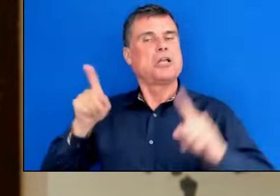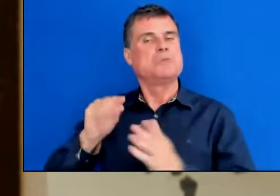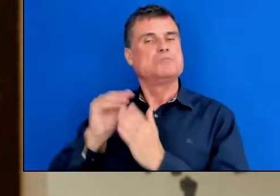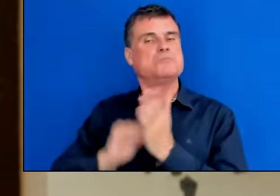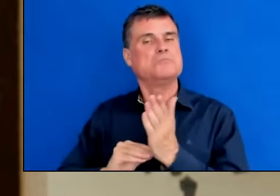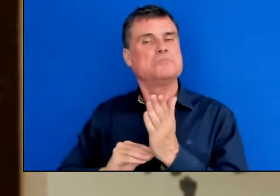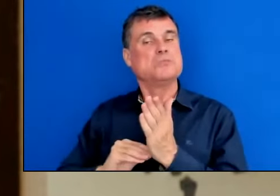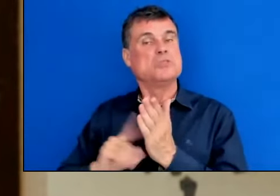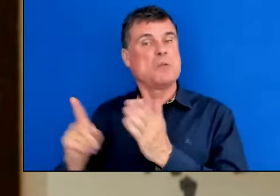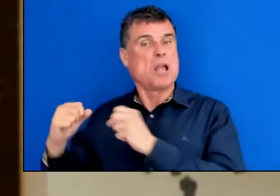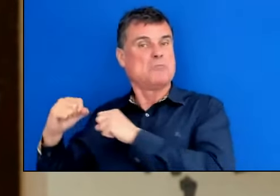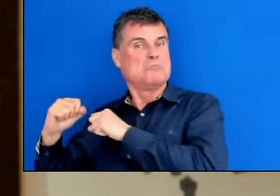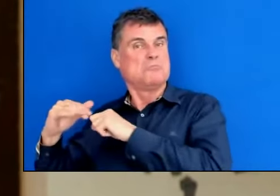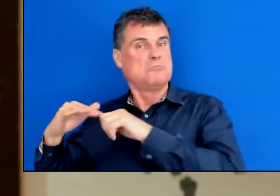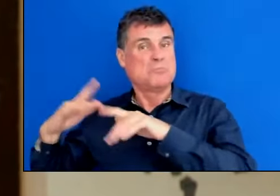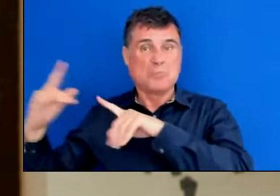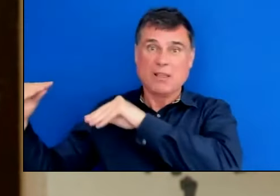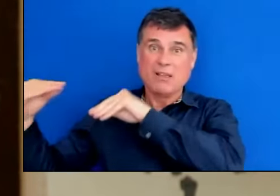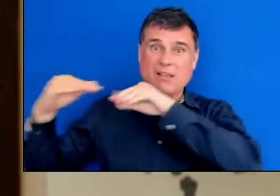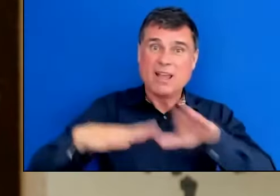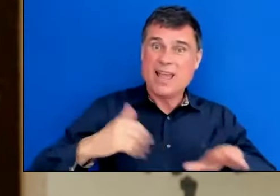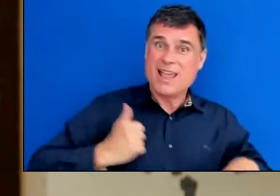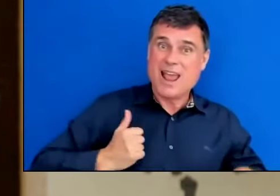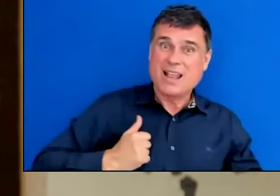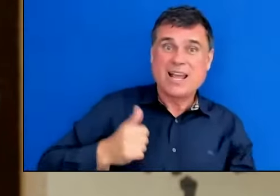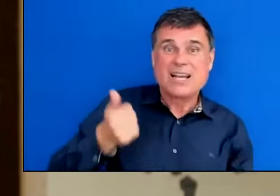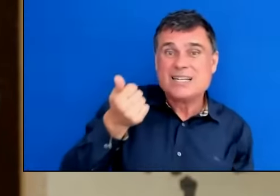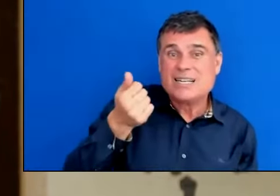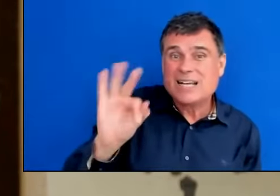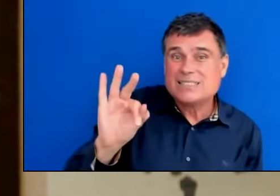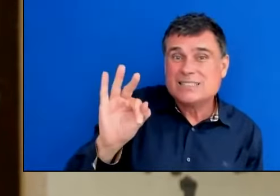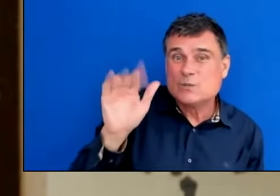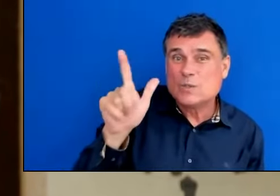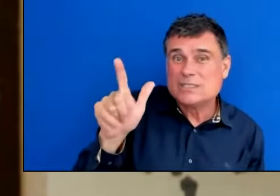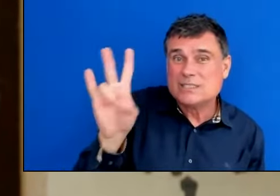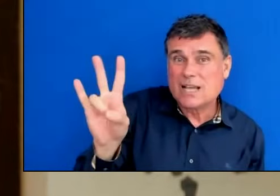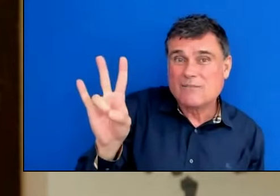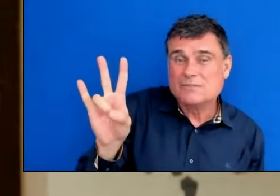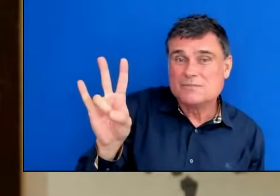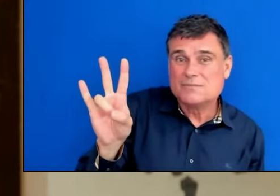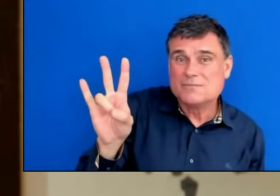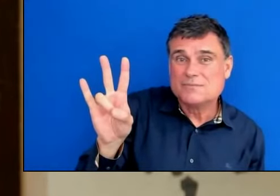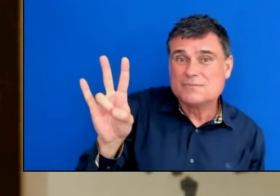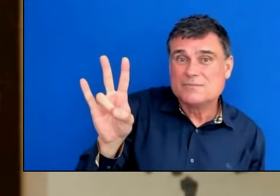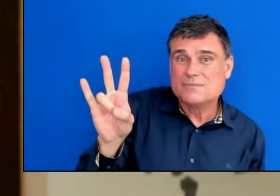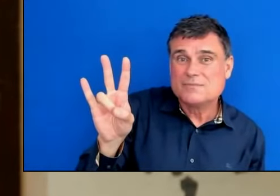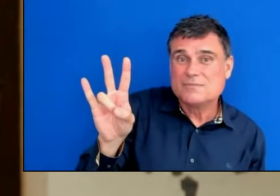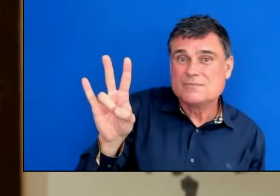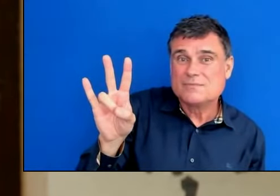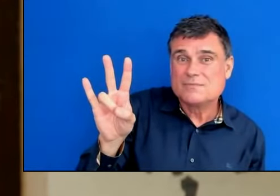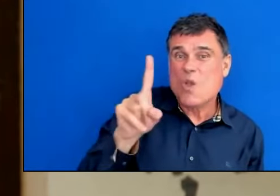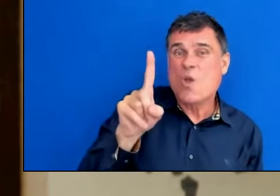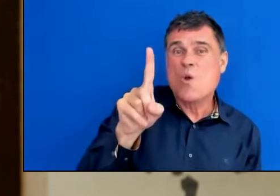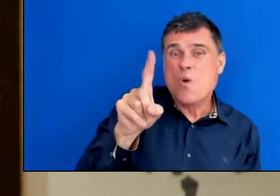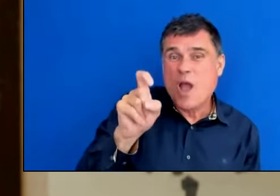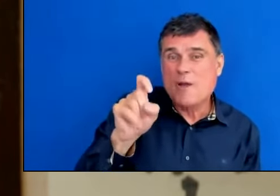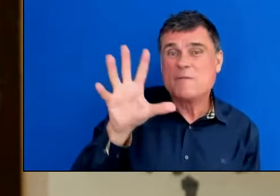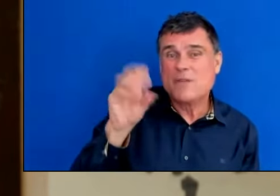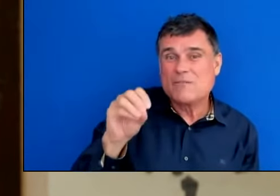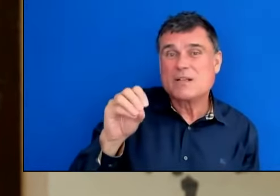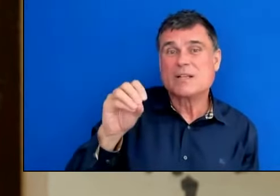father entered Canada in 1927, only 150 Japanese